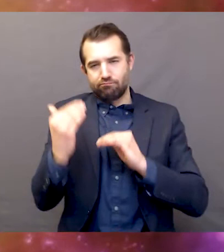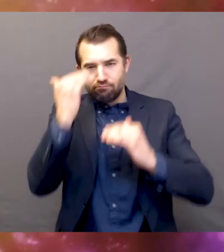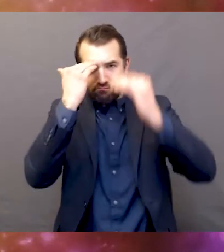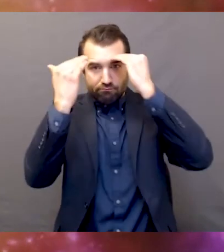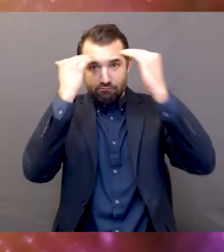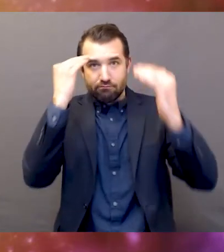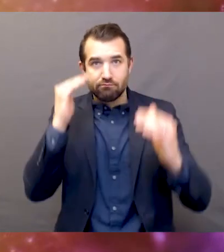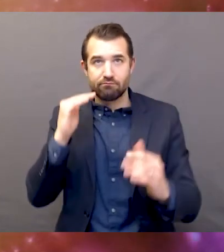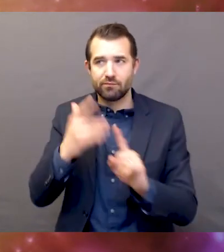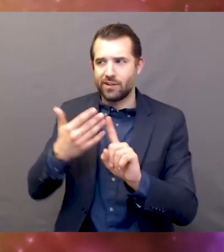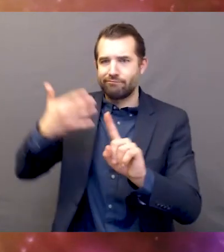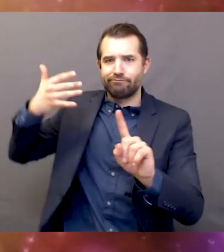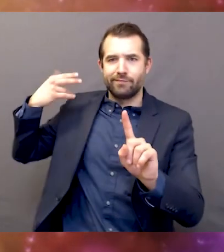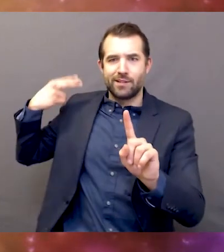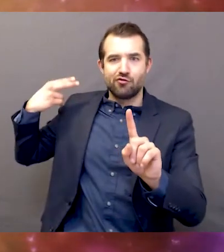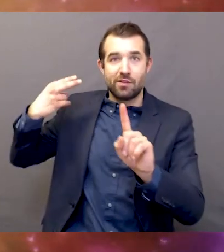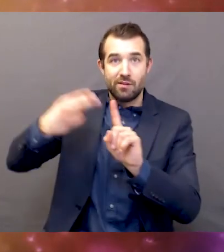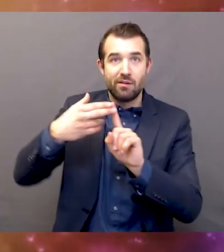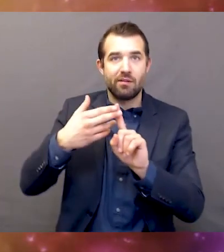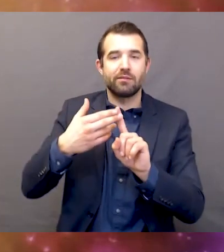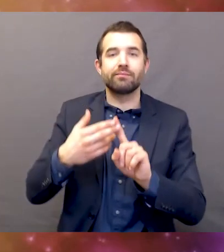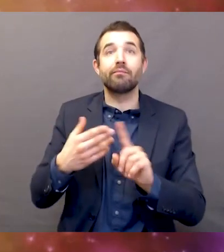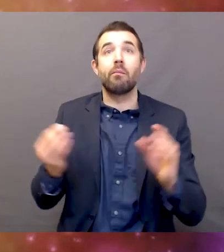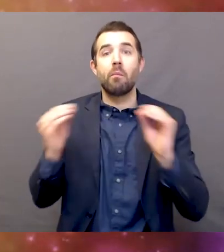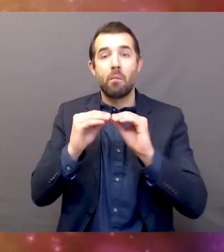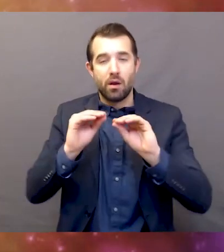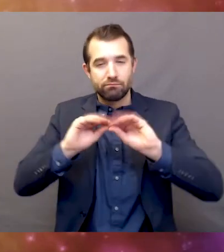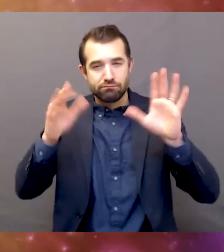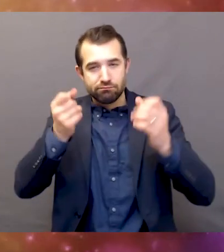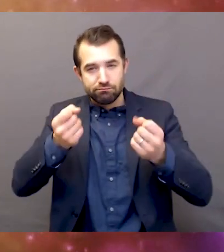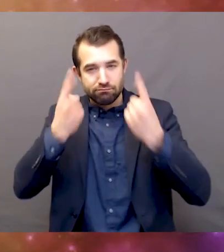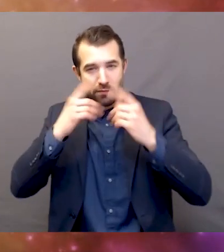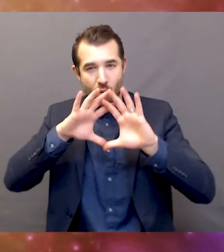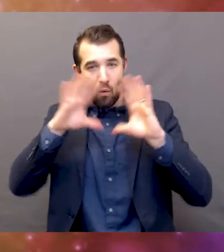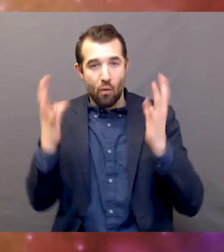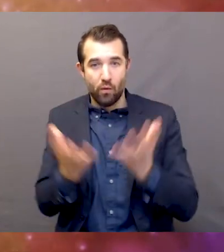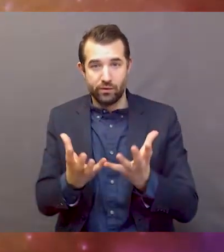of mankind's collective history and a more thorough understanding of the world around us.